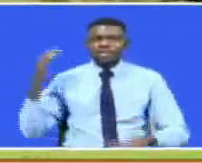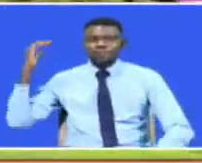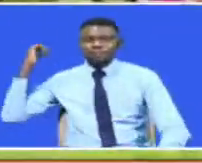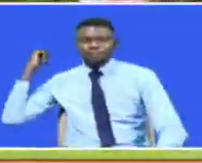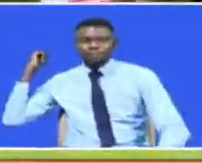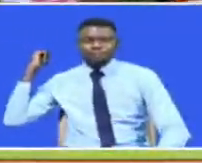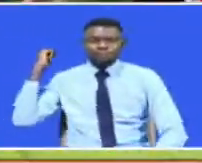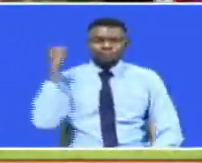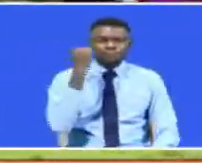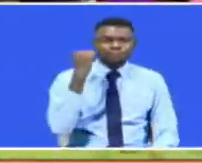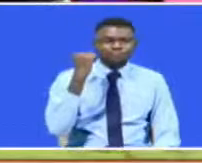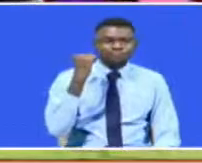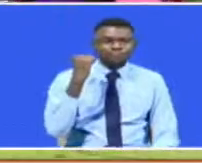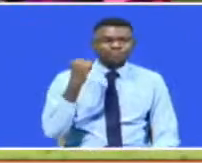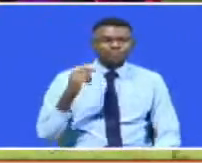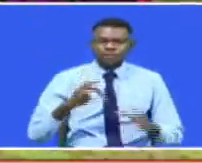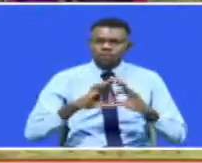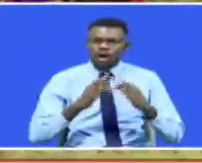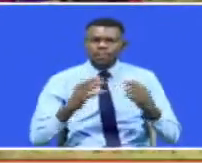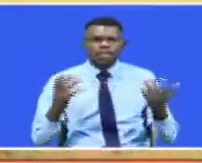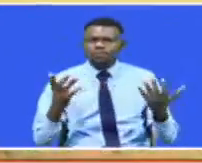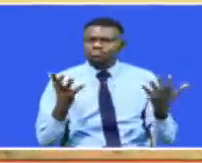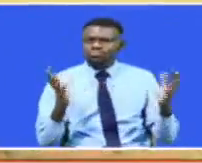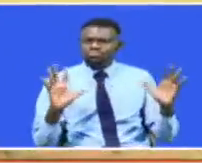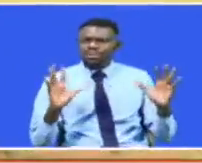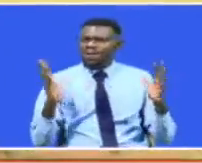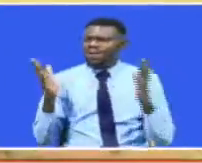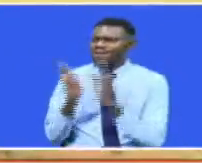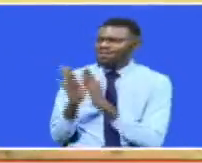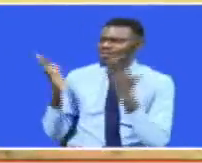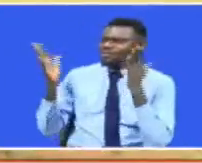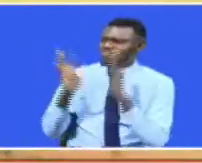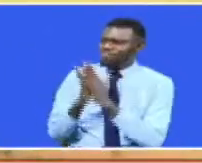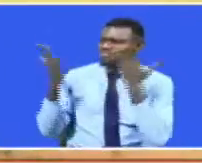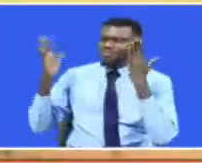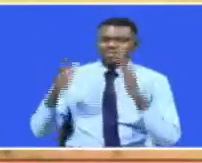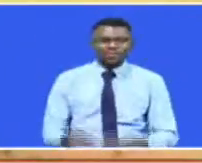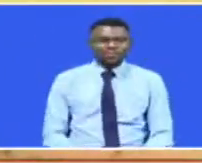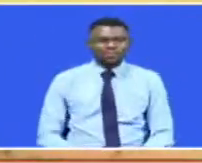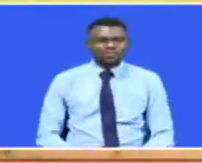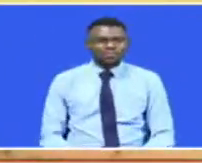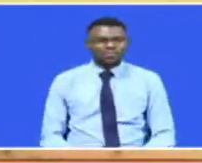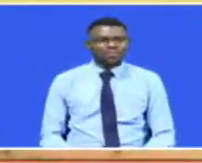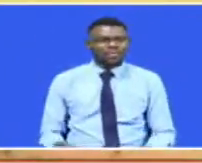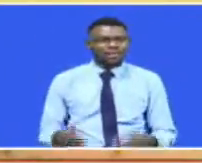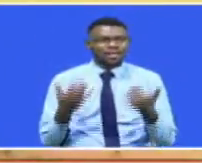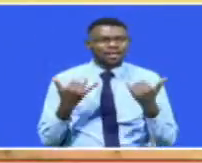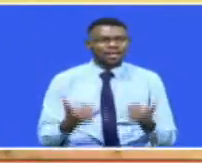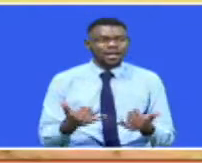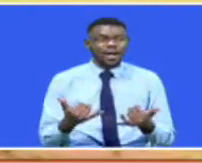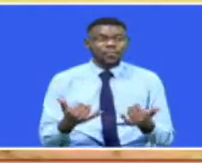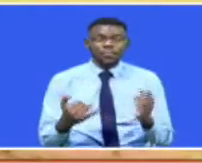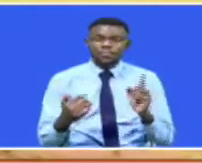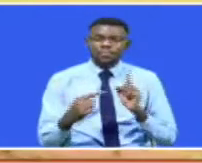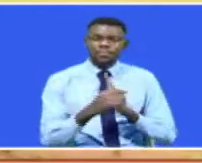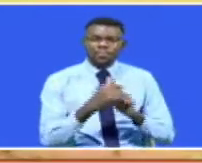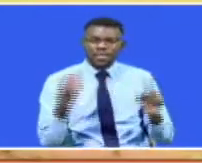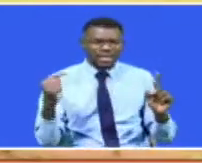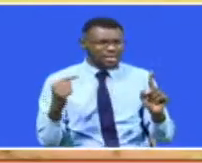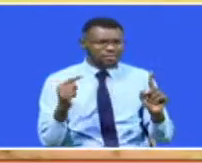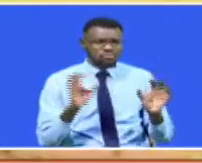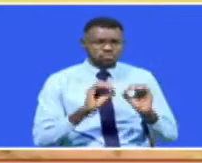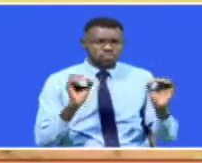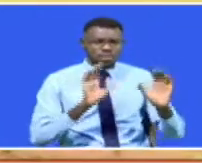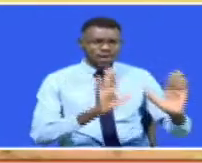kama mchezo wakishangiliwa na familia zao. As we speak, we quitted from killing the wildlife. We are